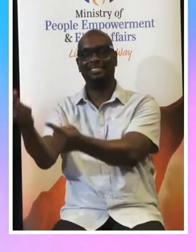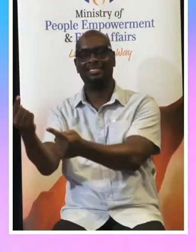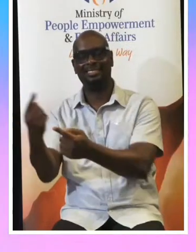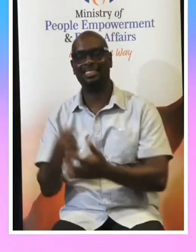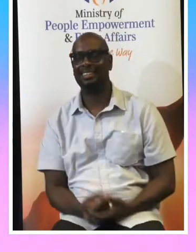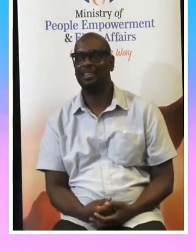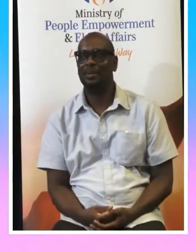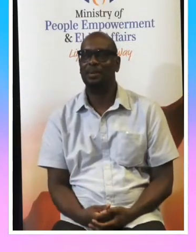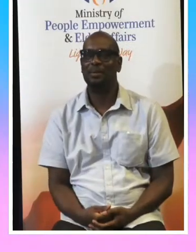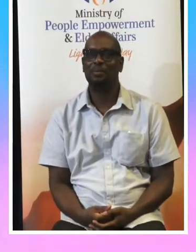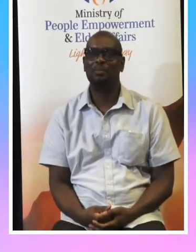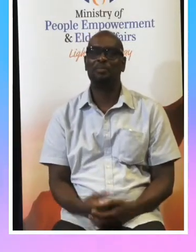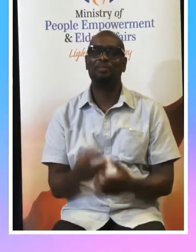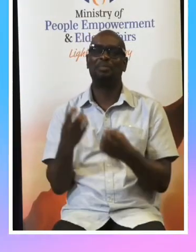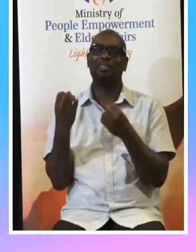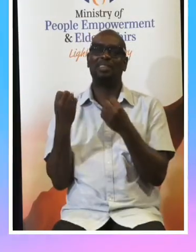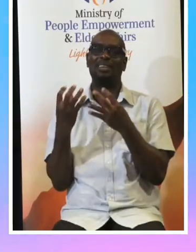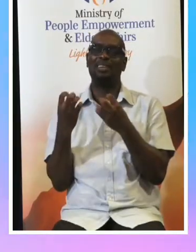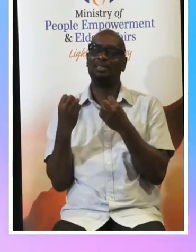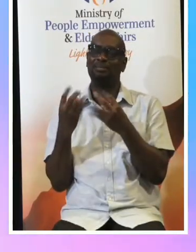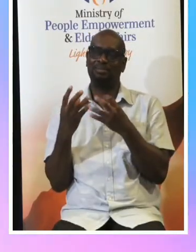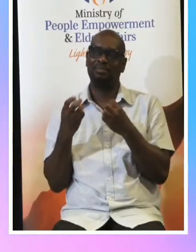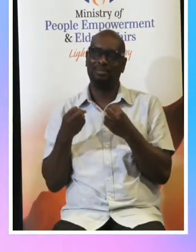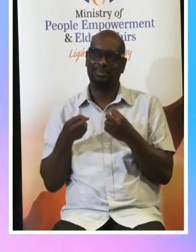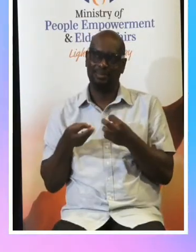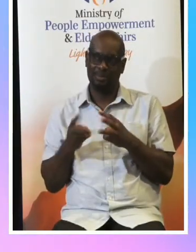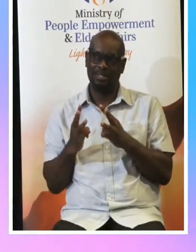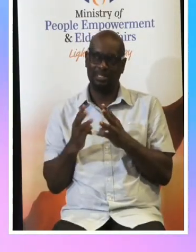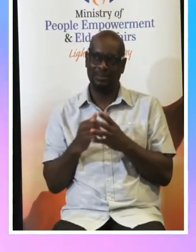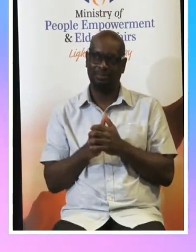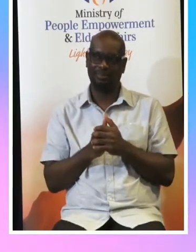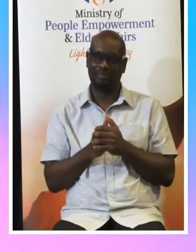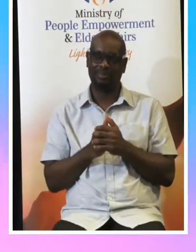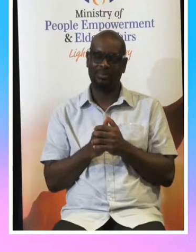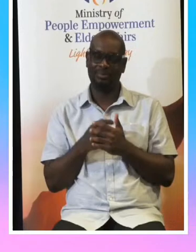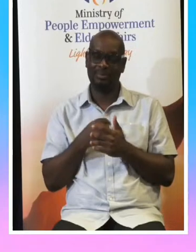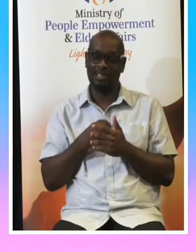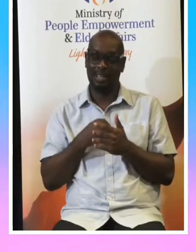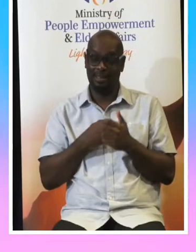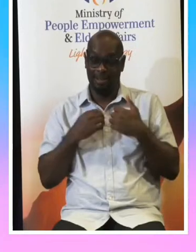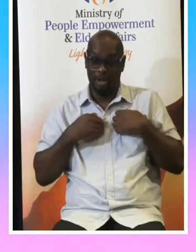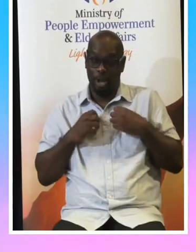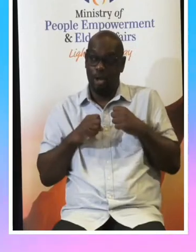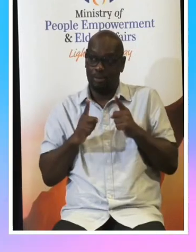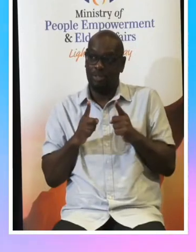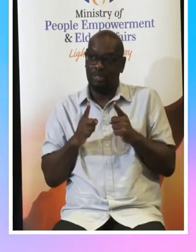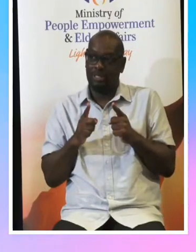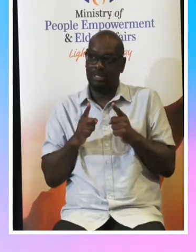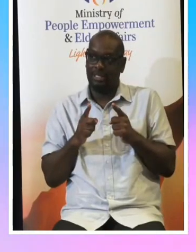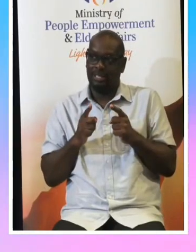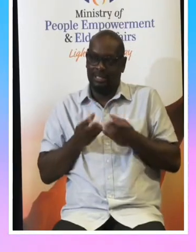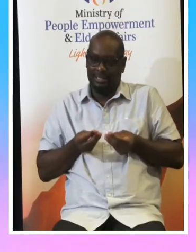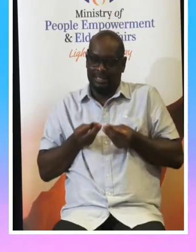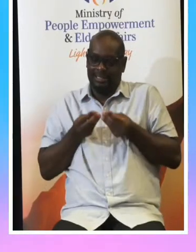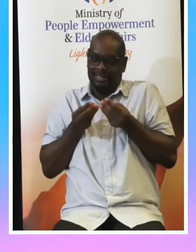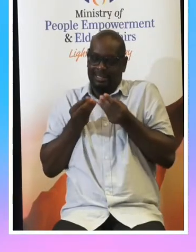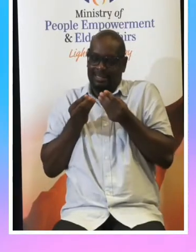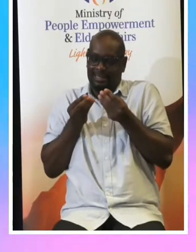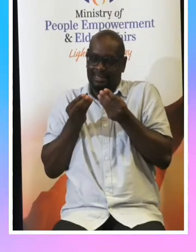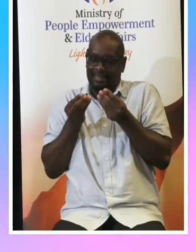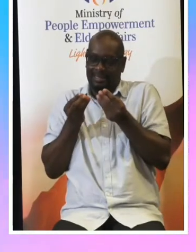In many ways, contributing to the development of policy and law to protect persons with disabilities is a full circle